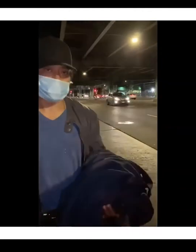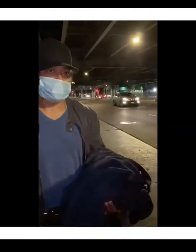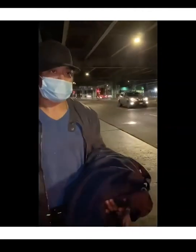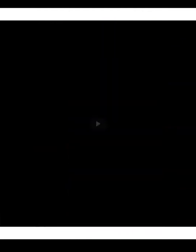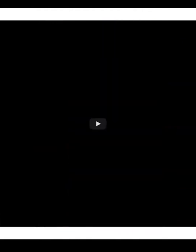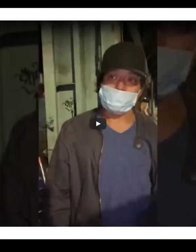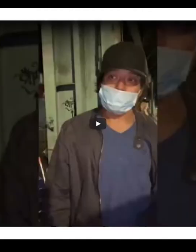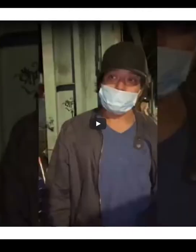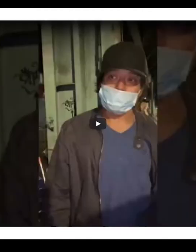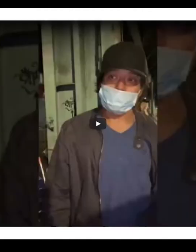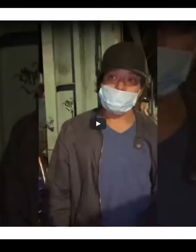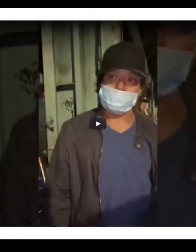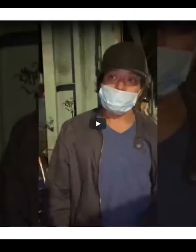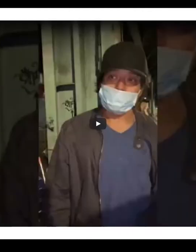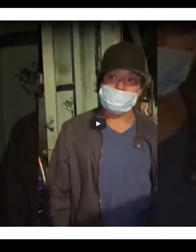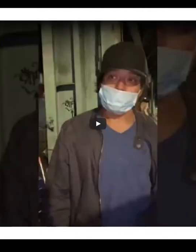estar.